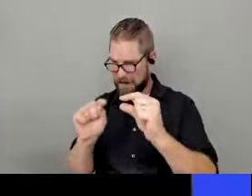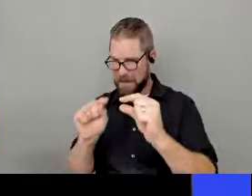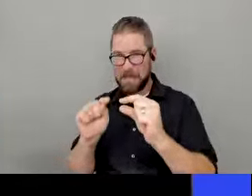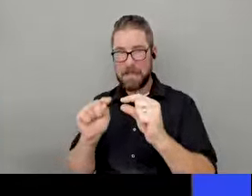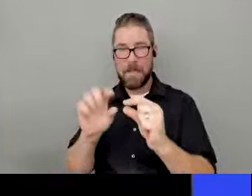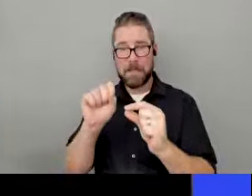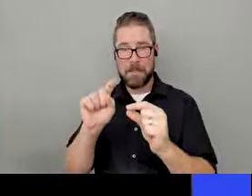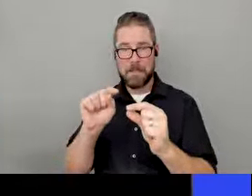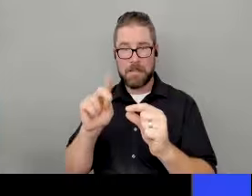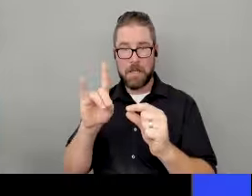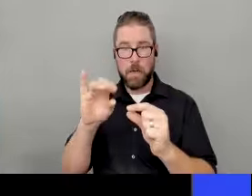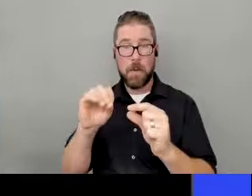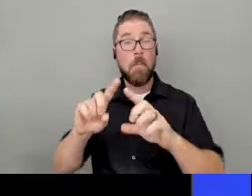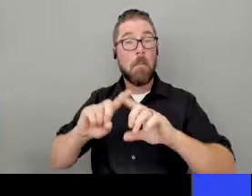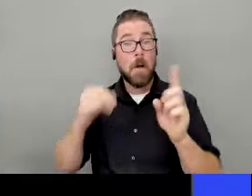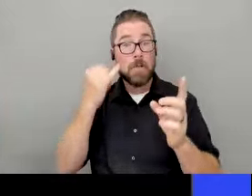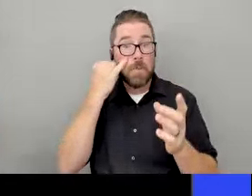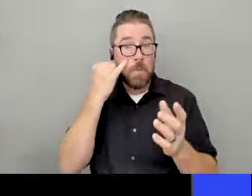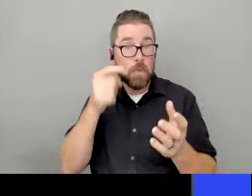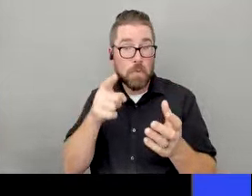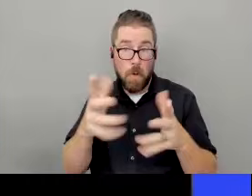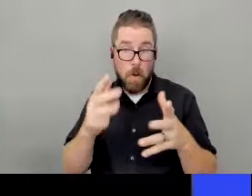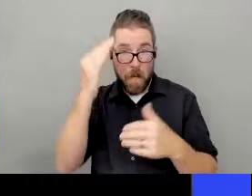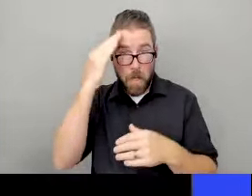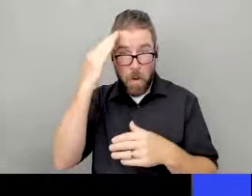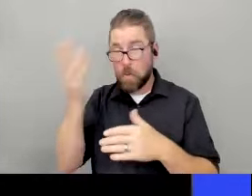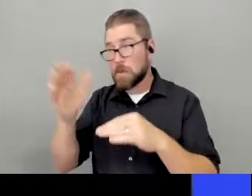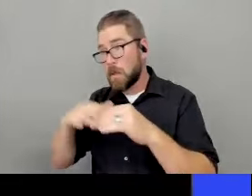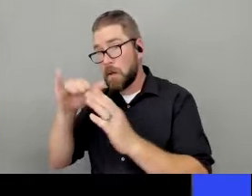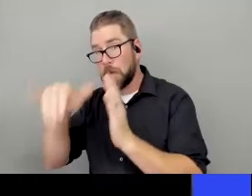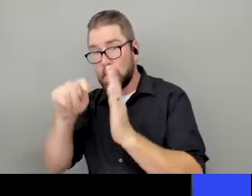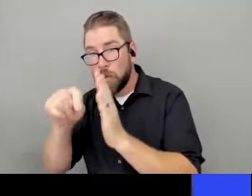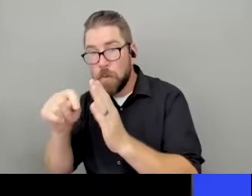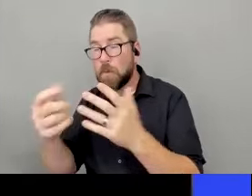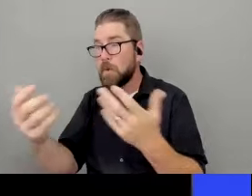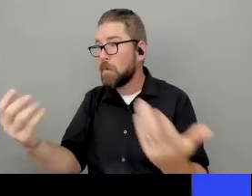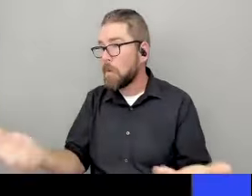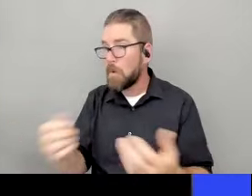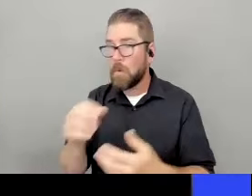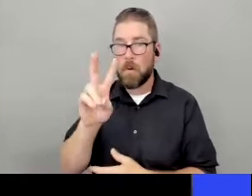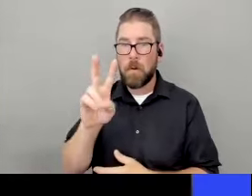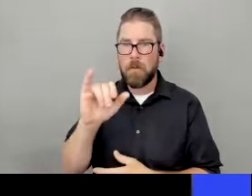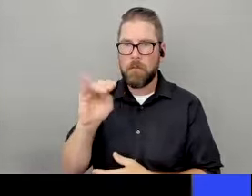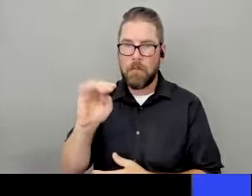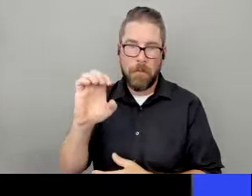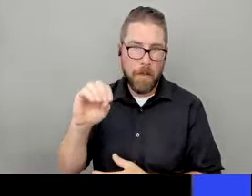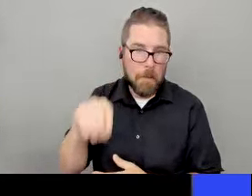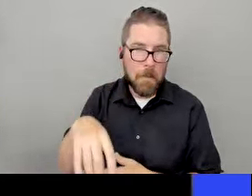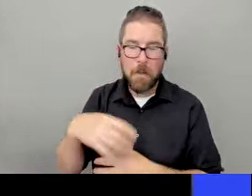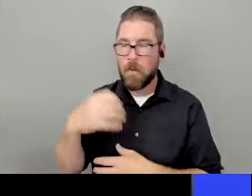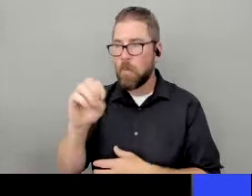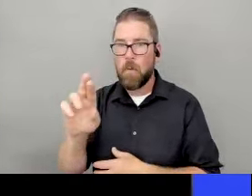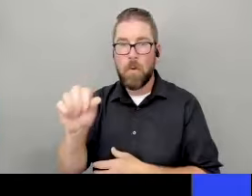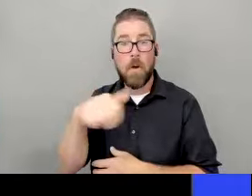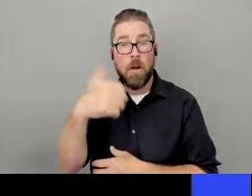to YouTube or Vimeo or any other, what's that other one? It's some kind of media. You can even record